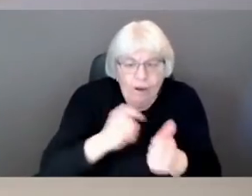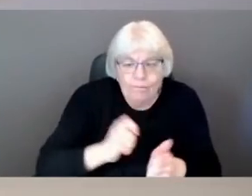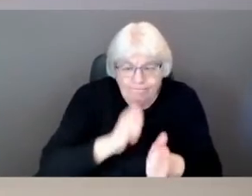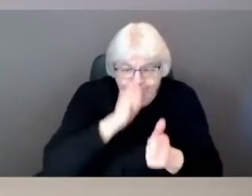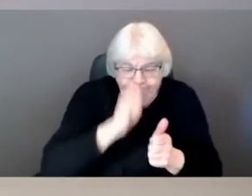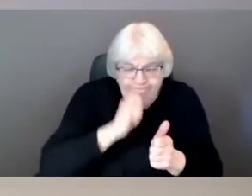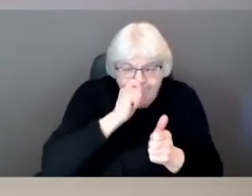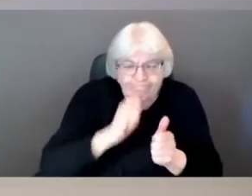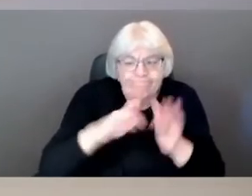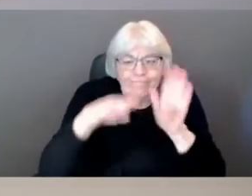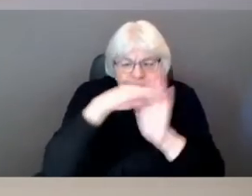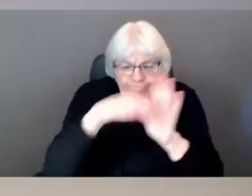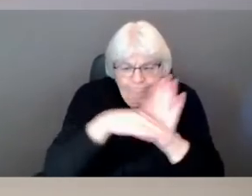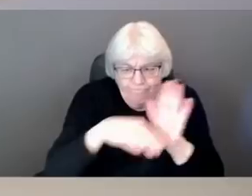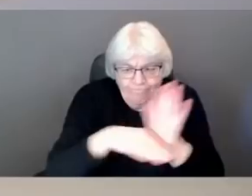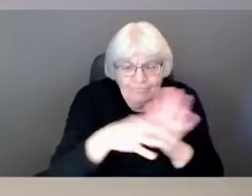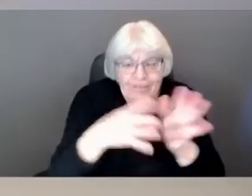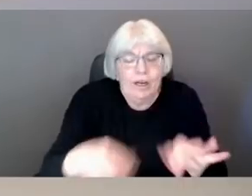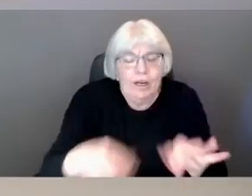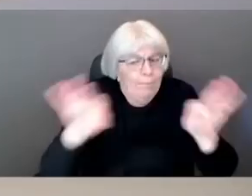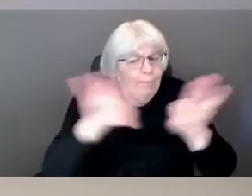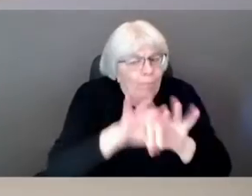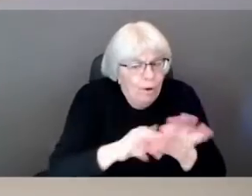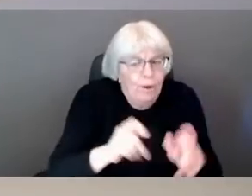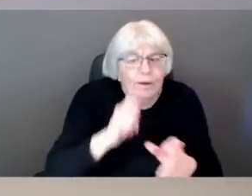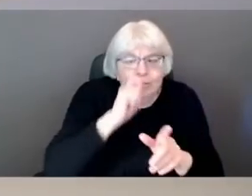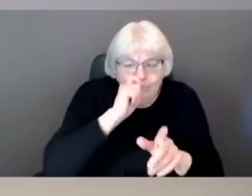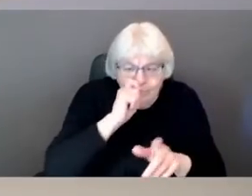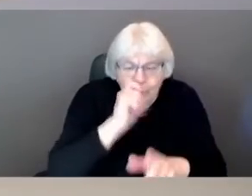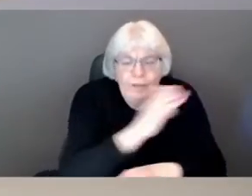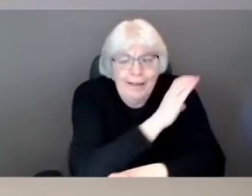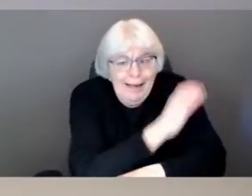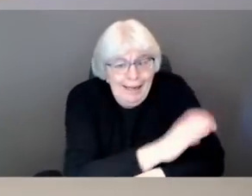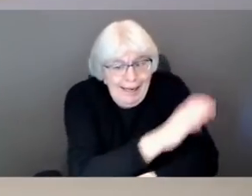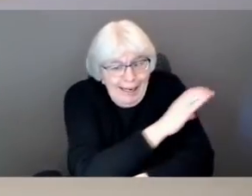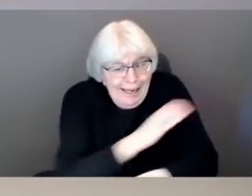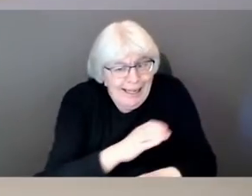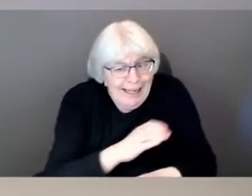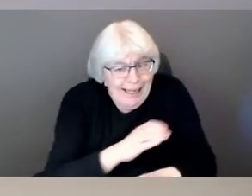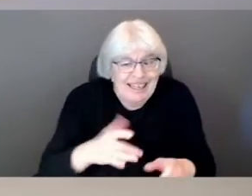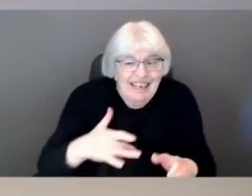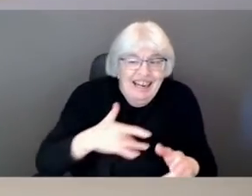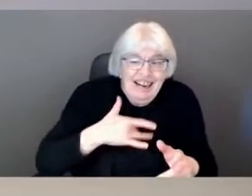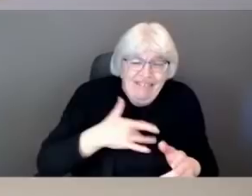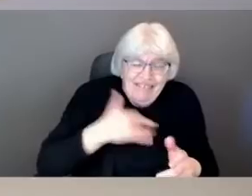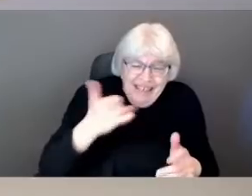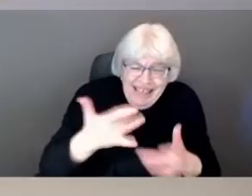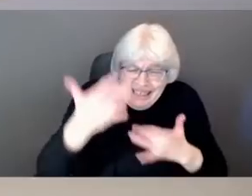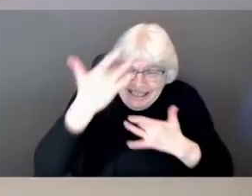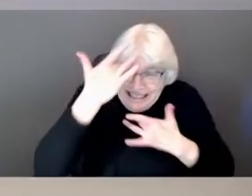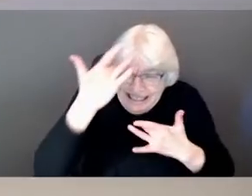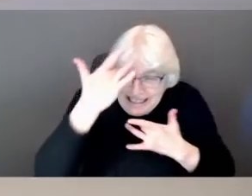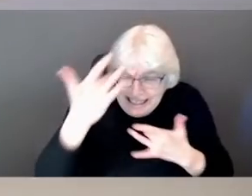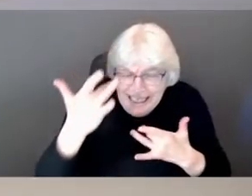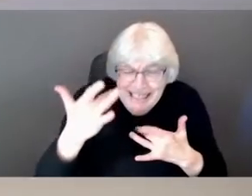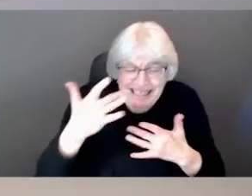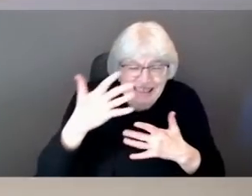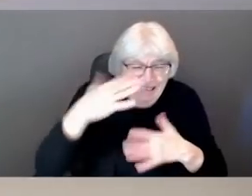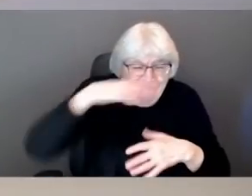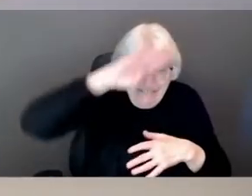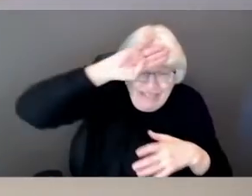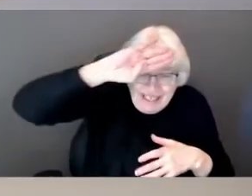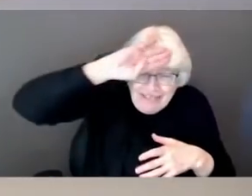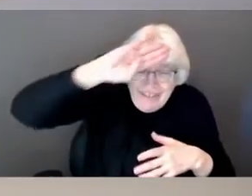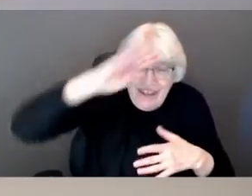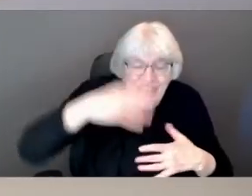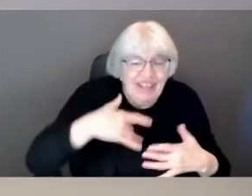COVID-19 at a drop-in testing clinic if you have any symptoms. If you're not feeling well or have any symptoms of COVID-19, do not go to